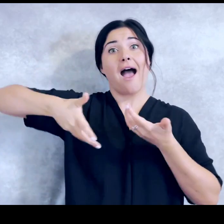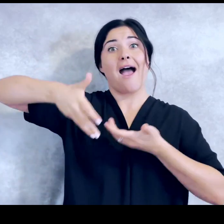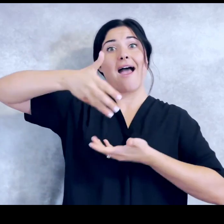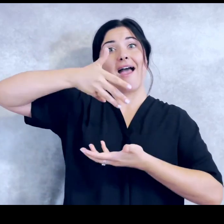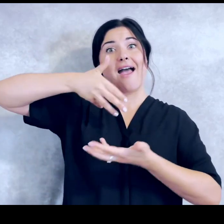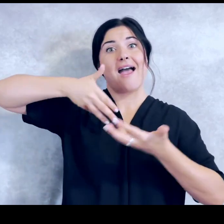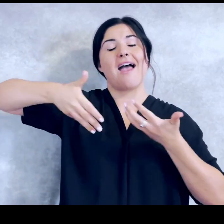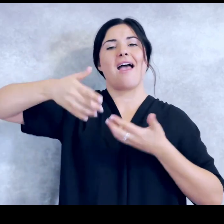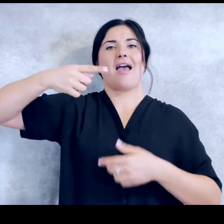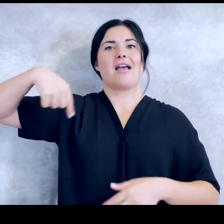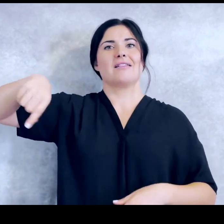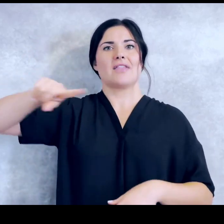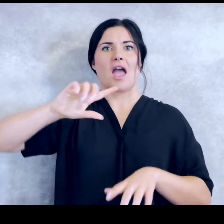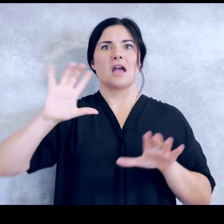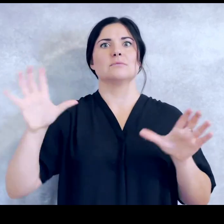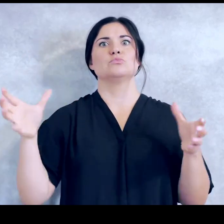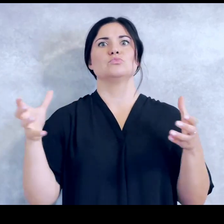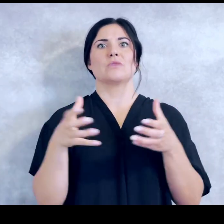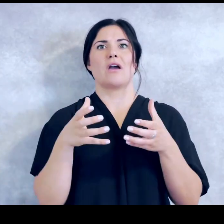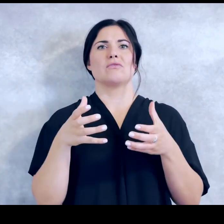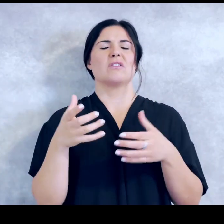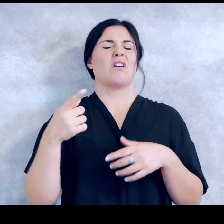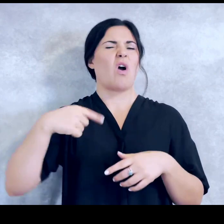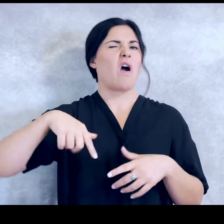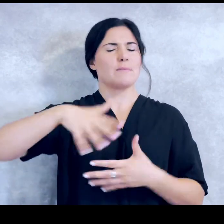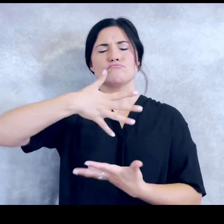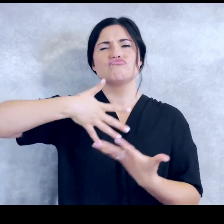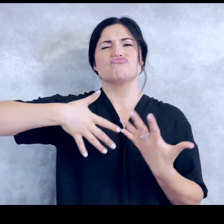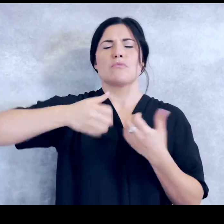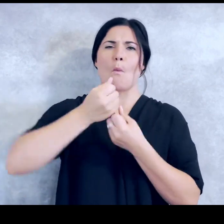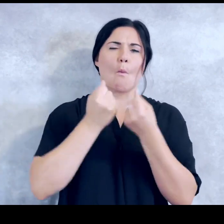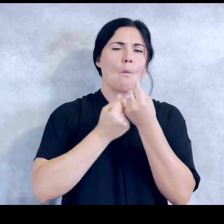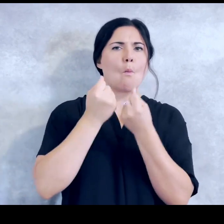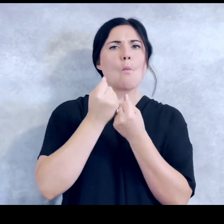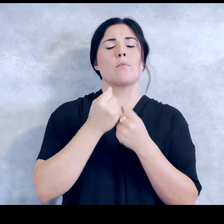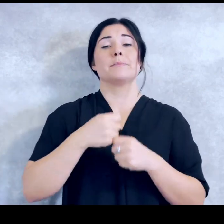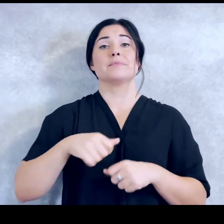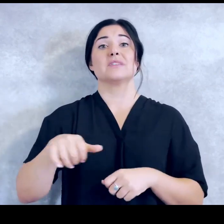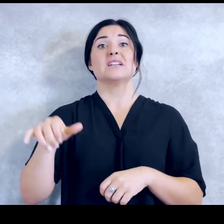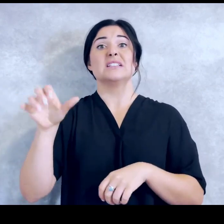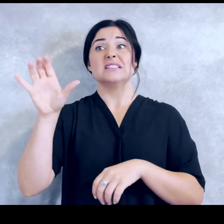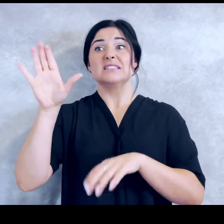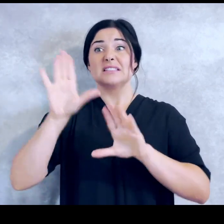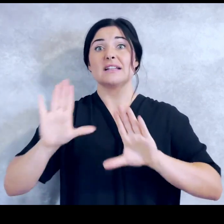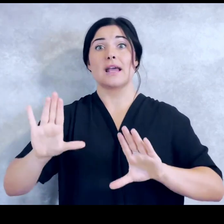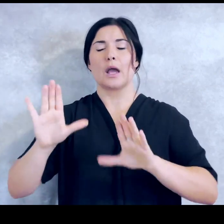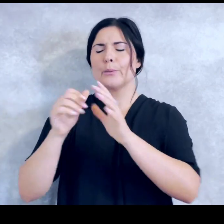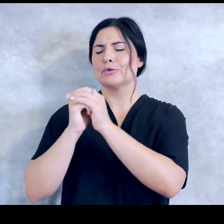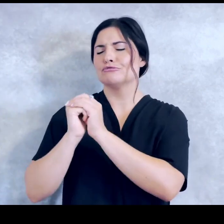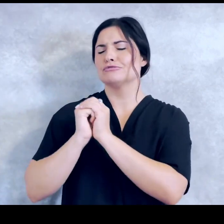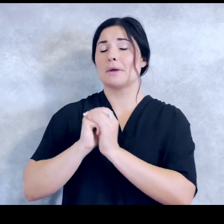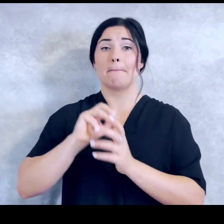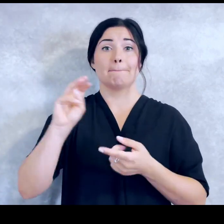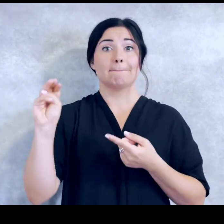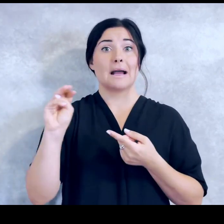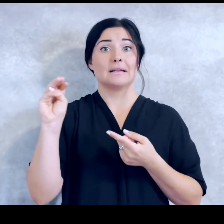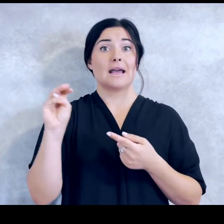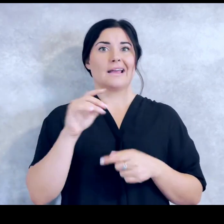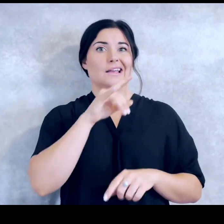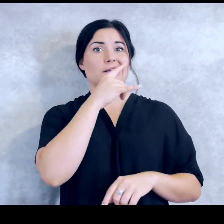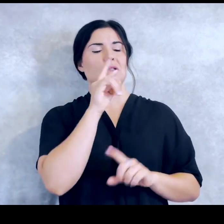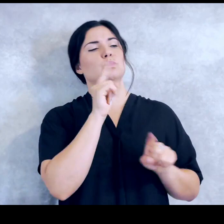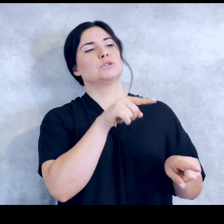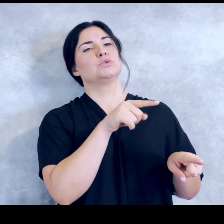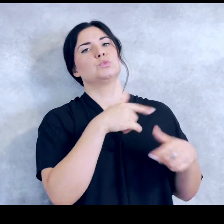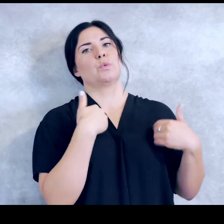day something was going on to help them come together in Christ. They were plugged into the life of the church. And so Sunday was worship. But then